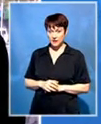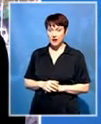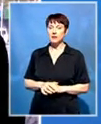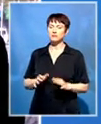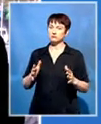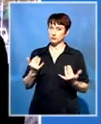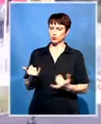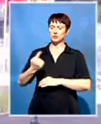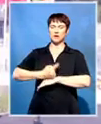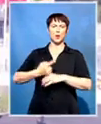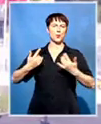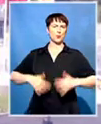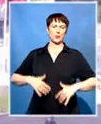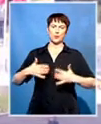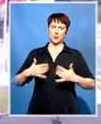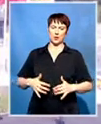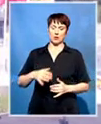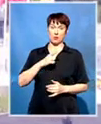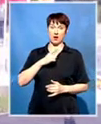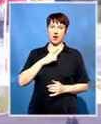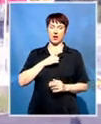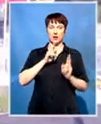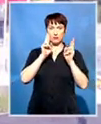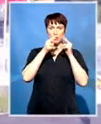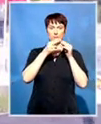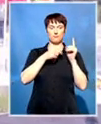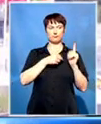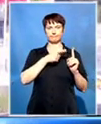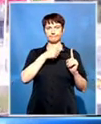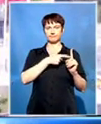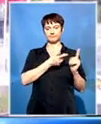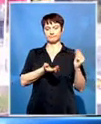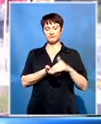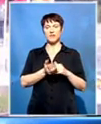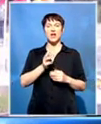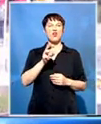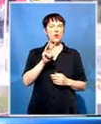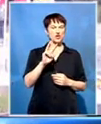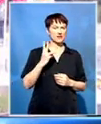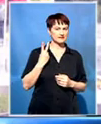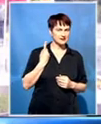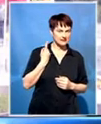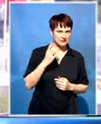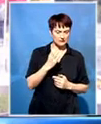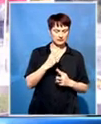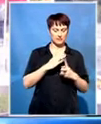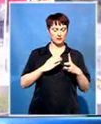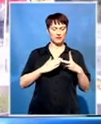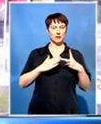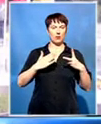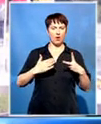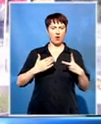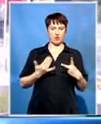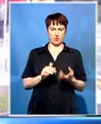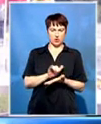Well, it's been a big day, I think, since he arrived in the United States, whether in Washington, whether here in New York, or whether in Philadelphia later this